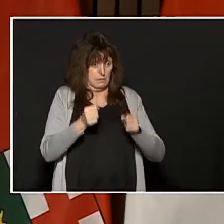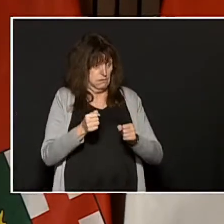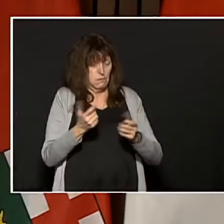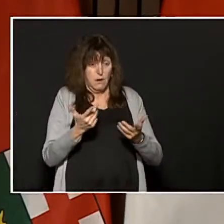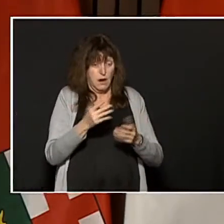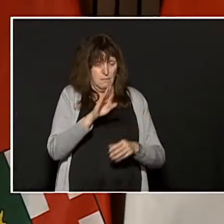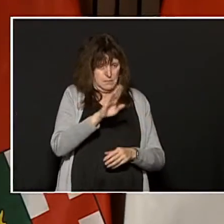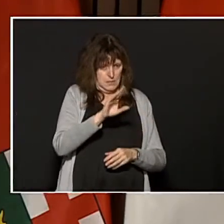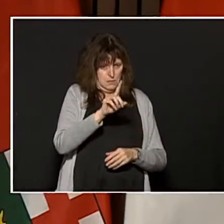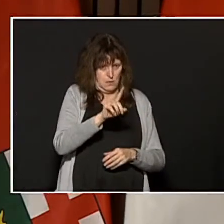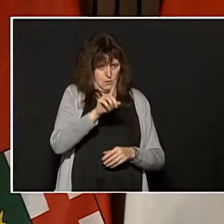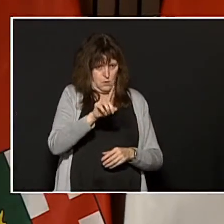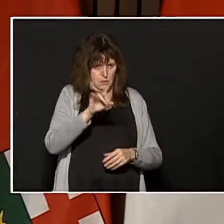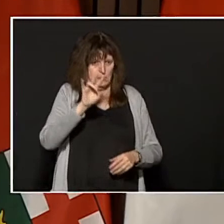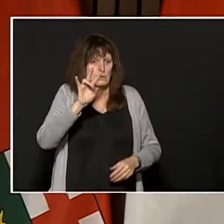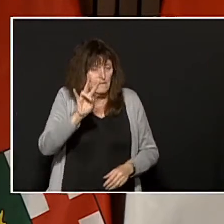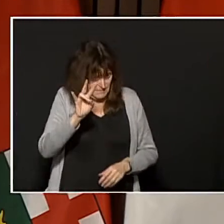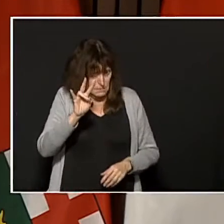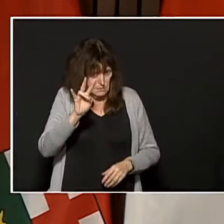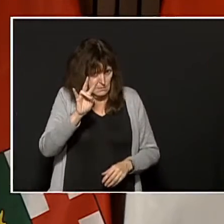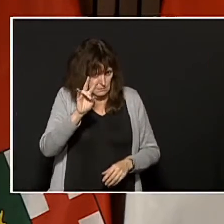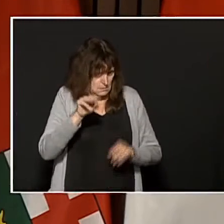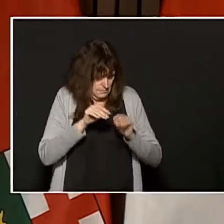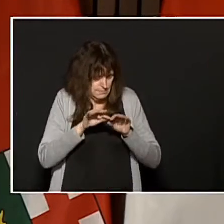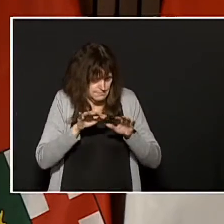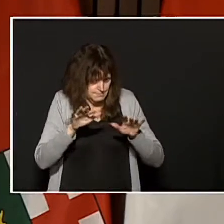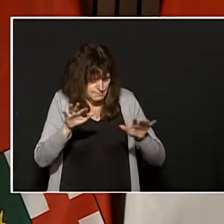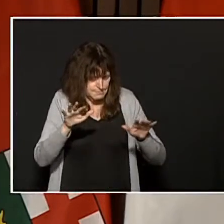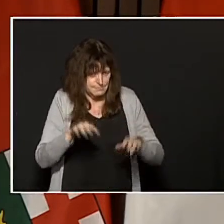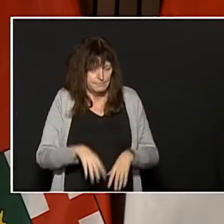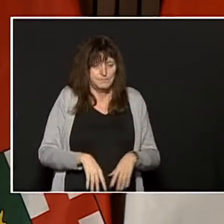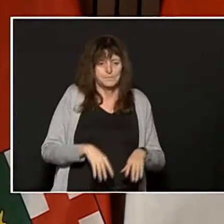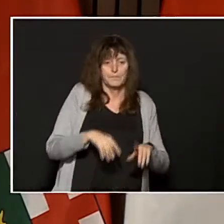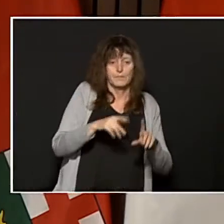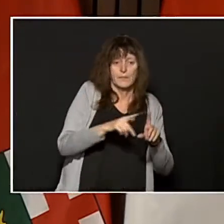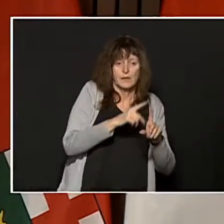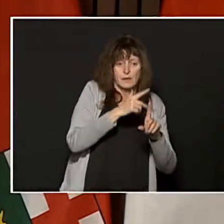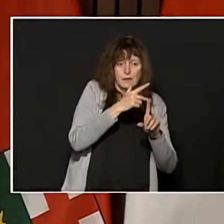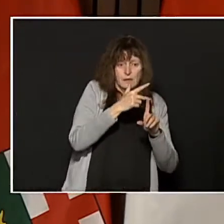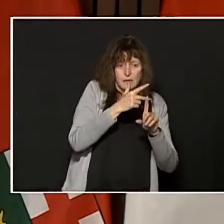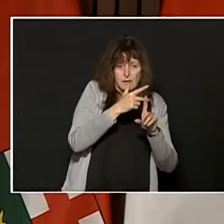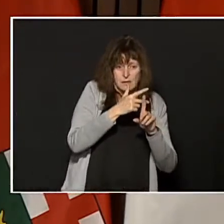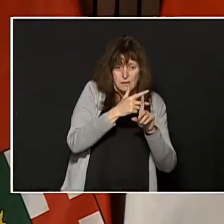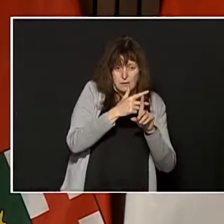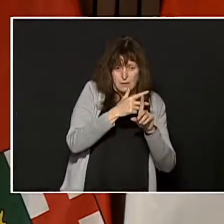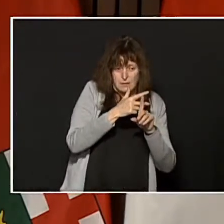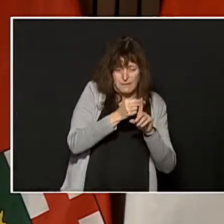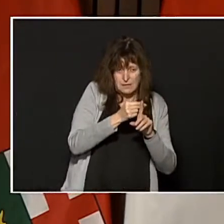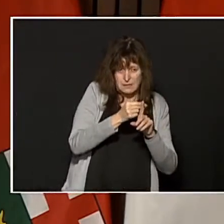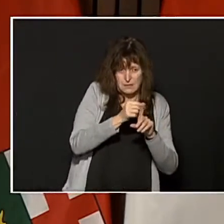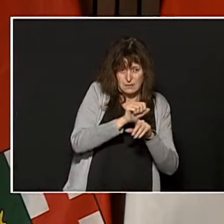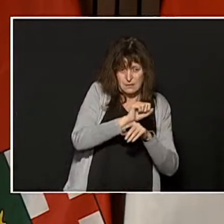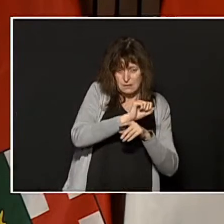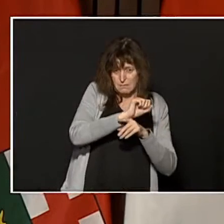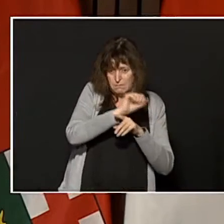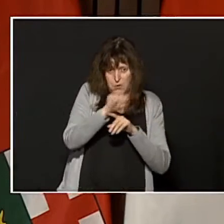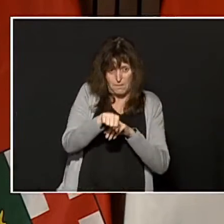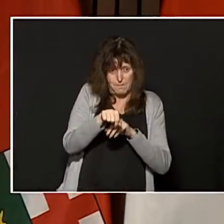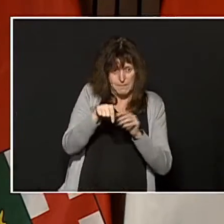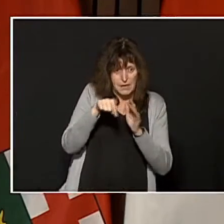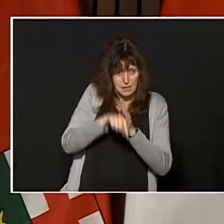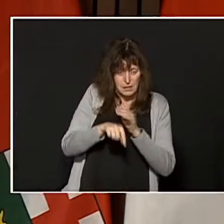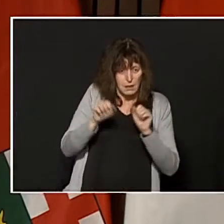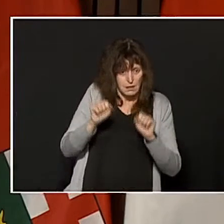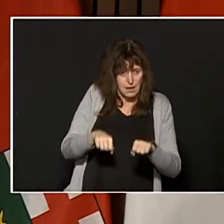do work against that variant. But we know that some of the vaccines, for instance, the Astrozetica, have not performed well against some of the variants. For